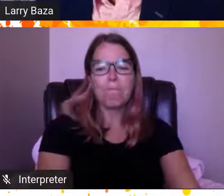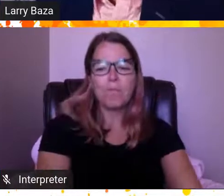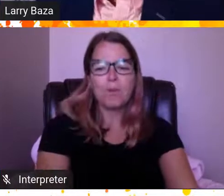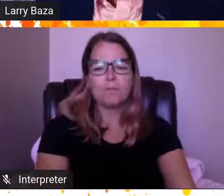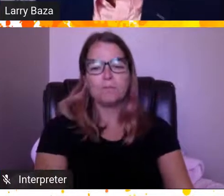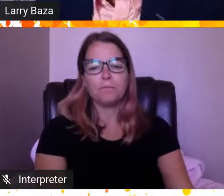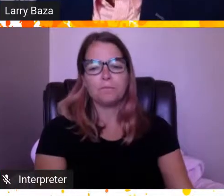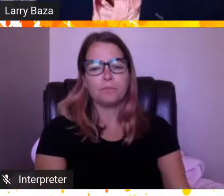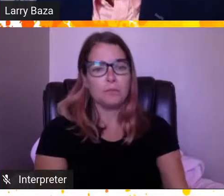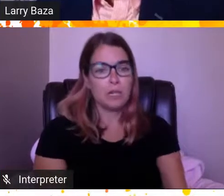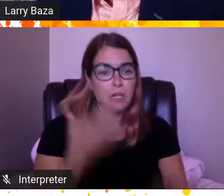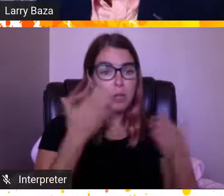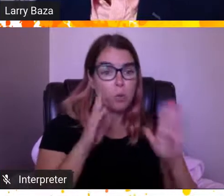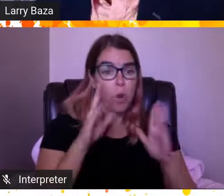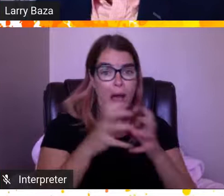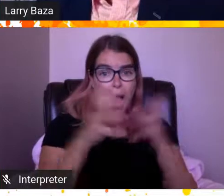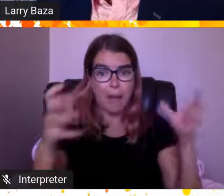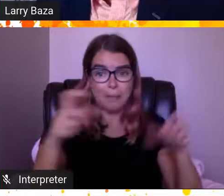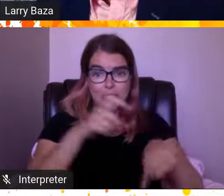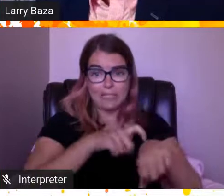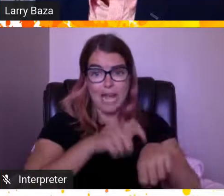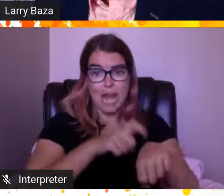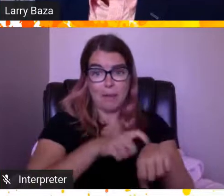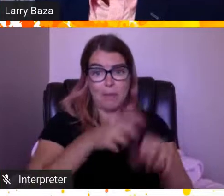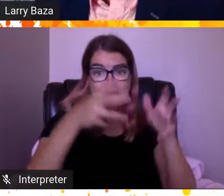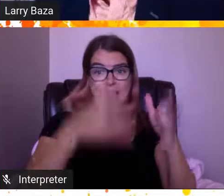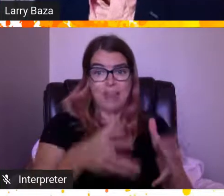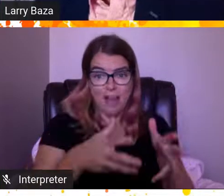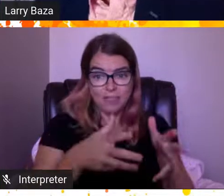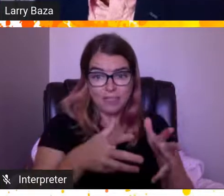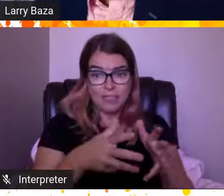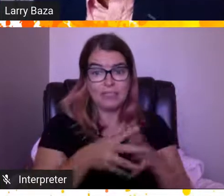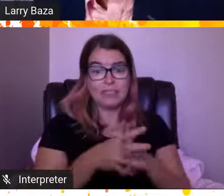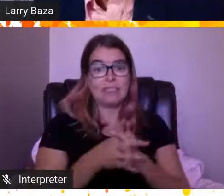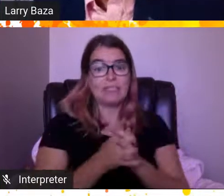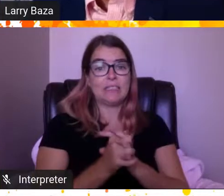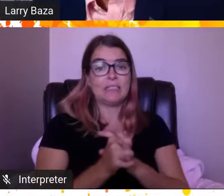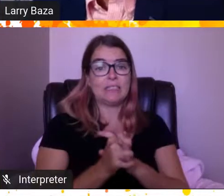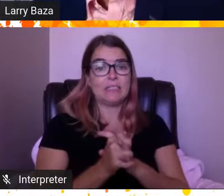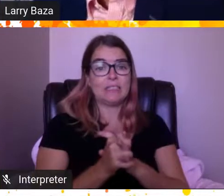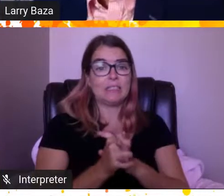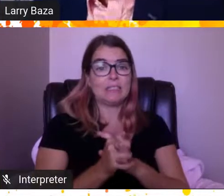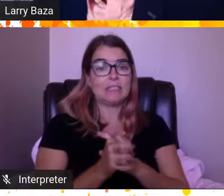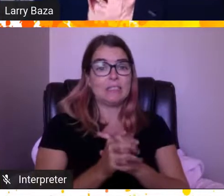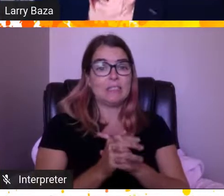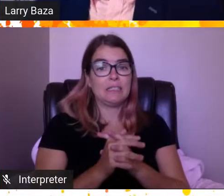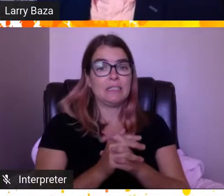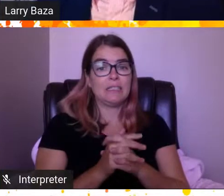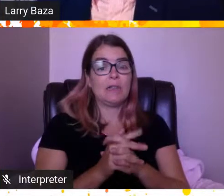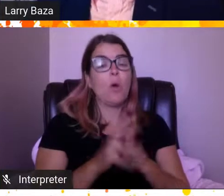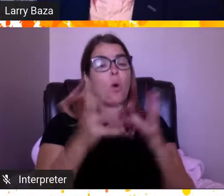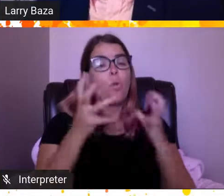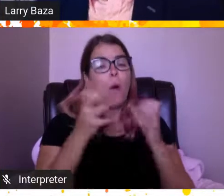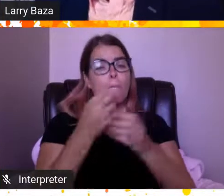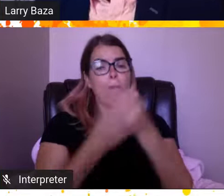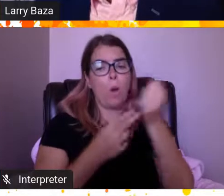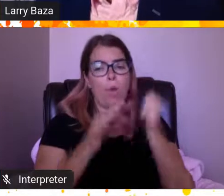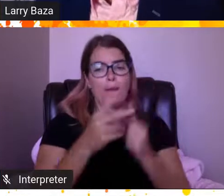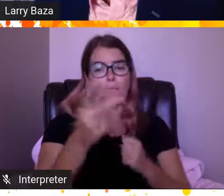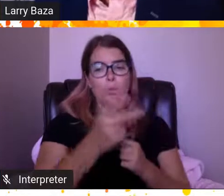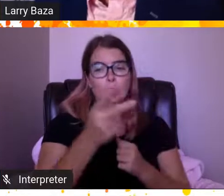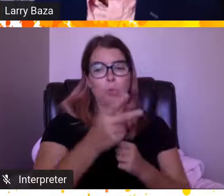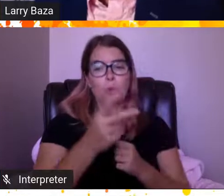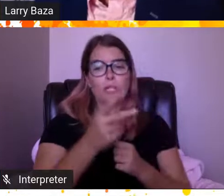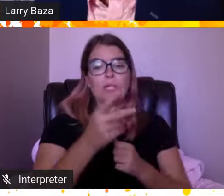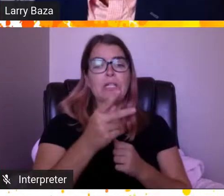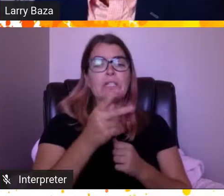I don't know how much time we have left, but I would like for both of you to kind of share what may be